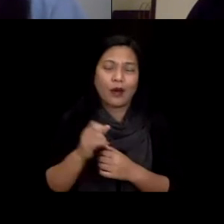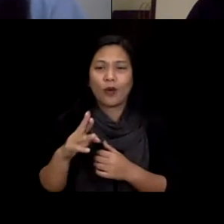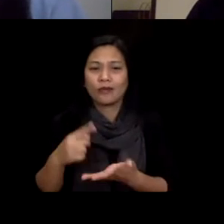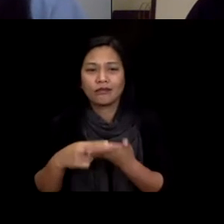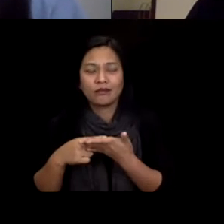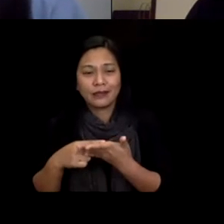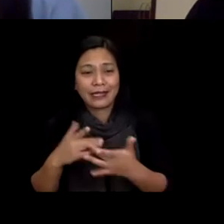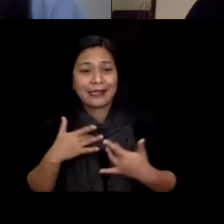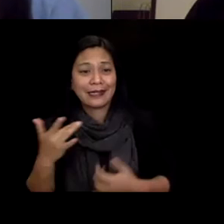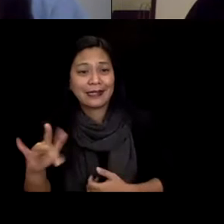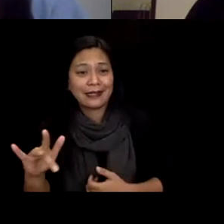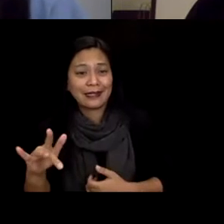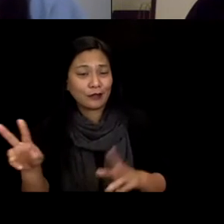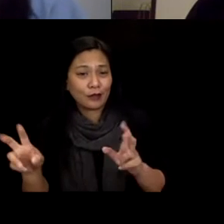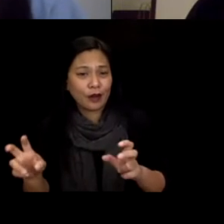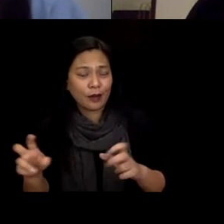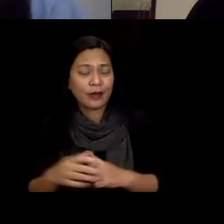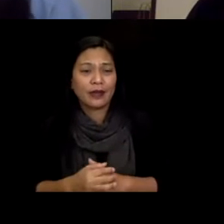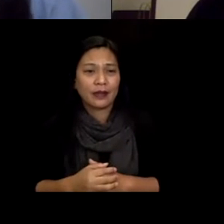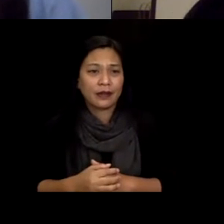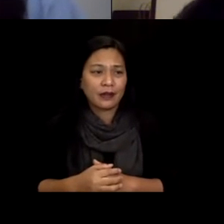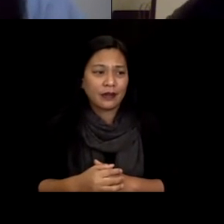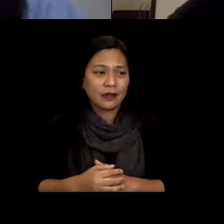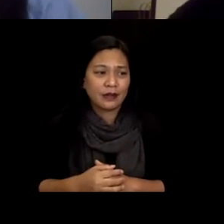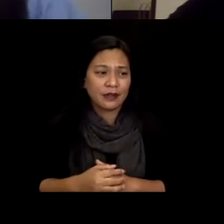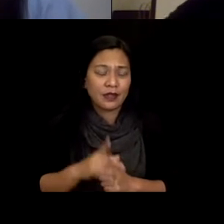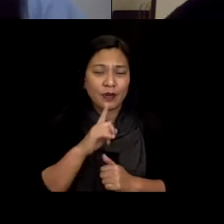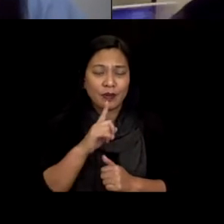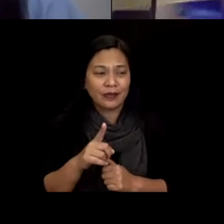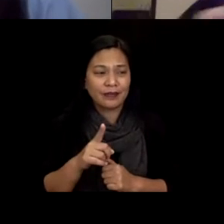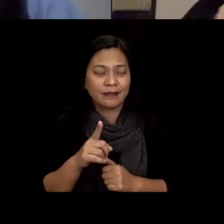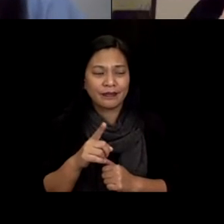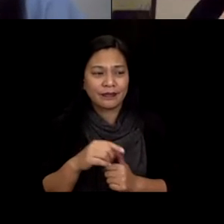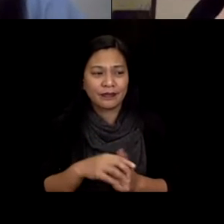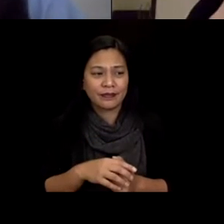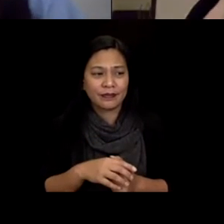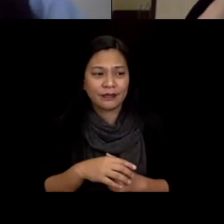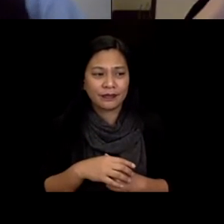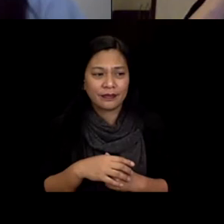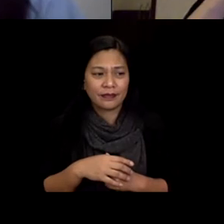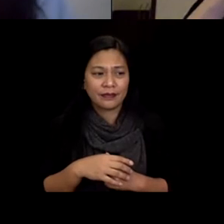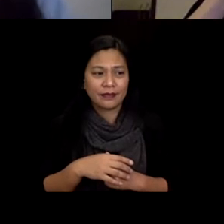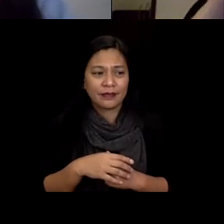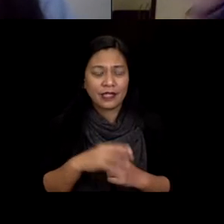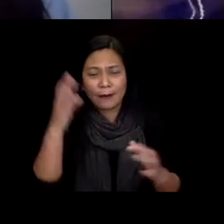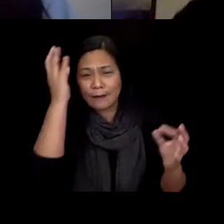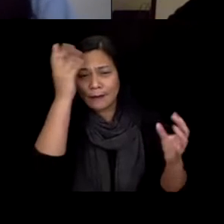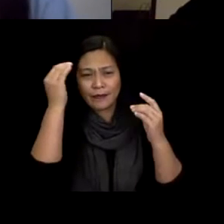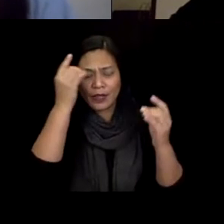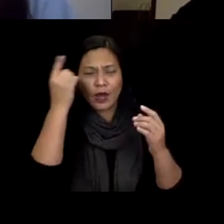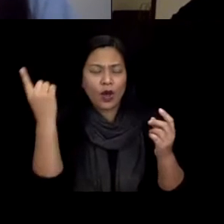those matters are always active, always, on fire, always,